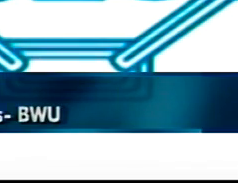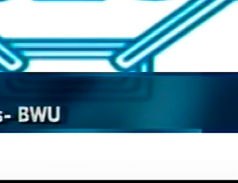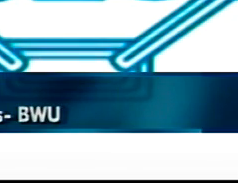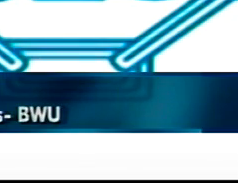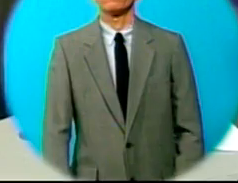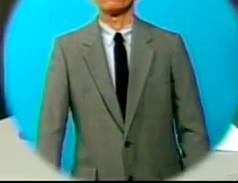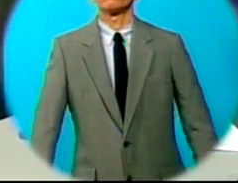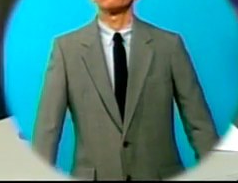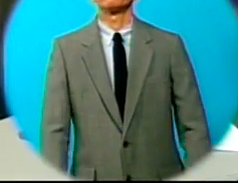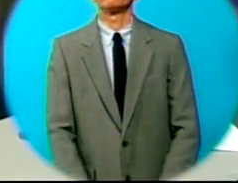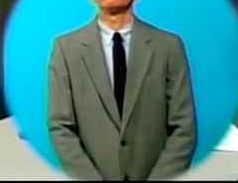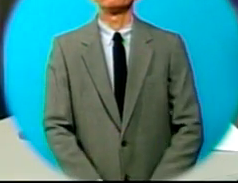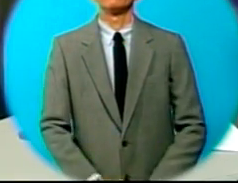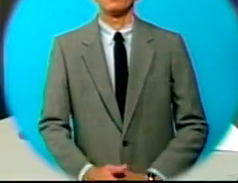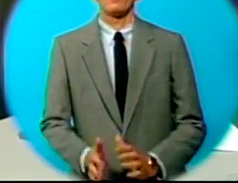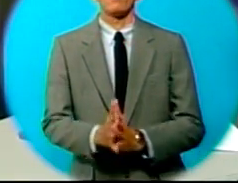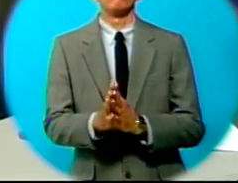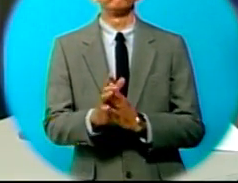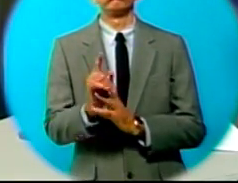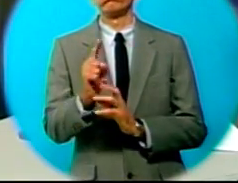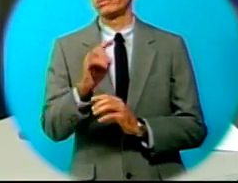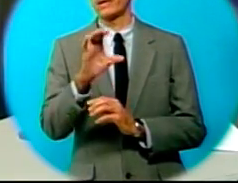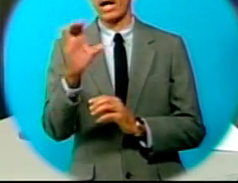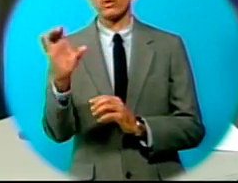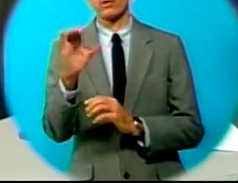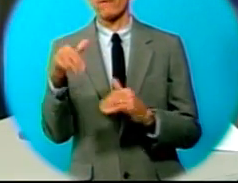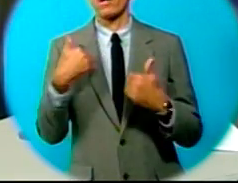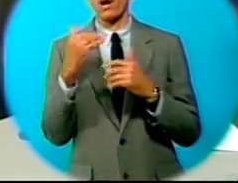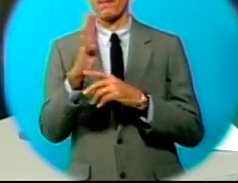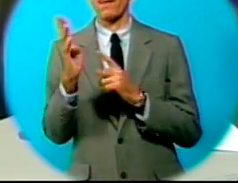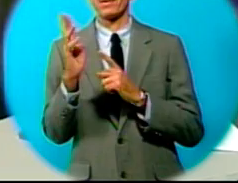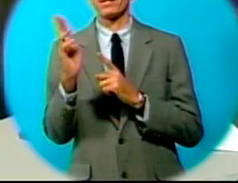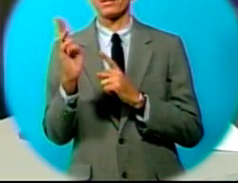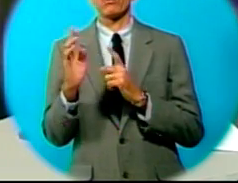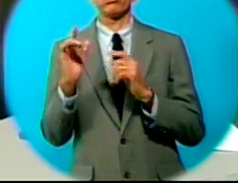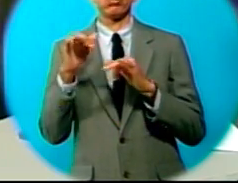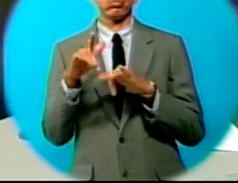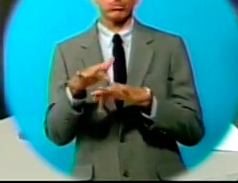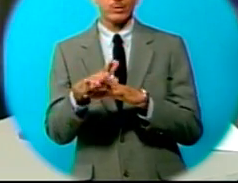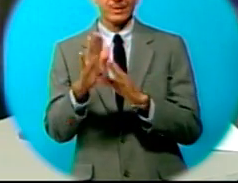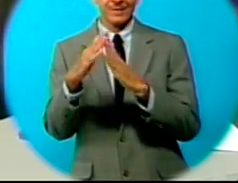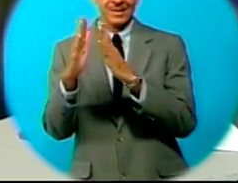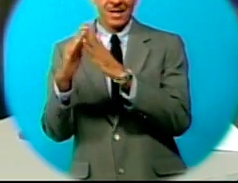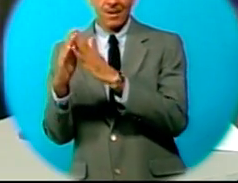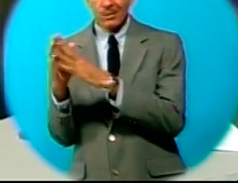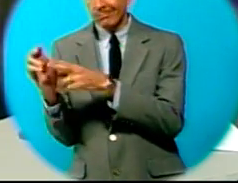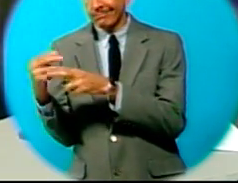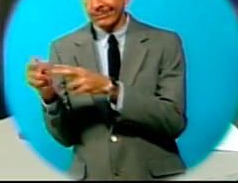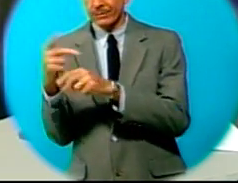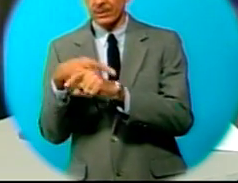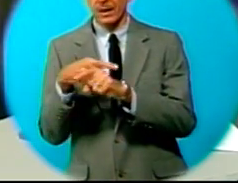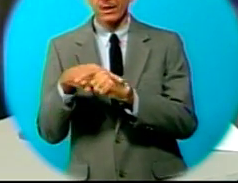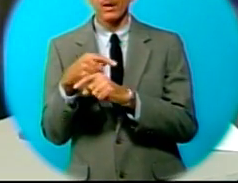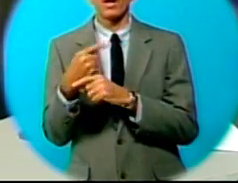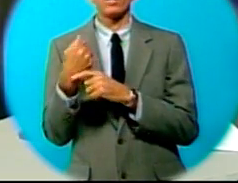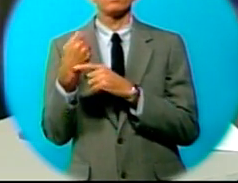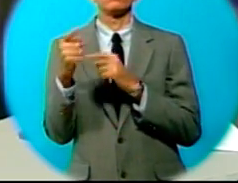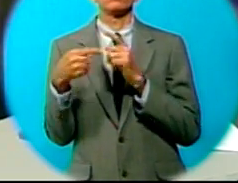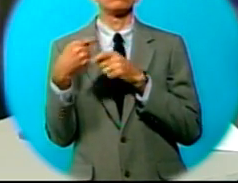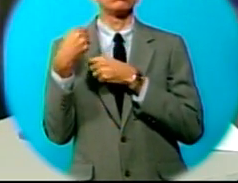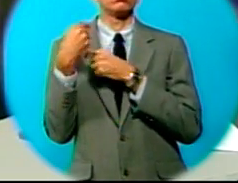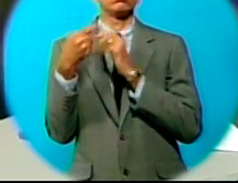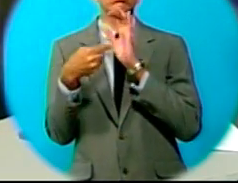to persons. Well, hundreds of young Barbadians took over Bridgetown, albeit temporarily, for a parade to draw the